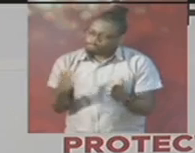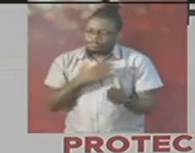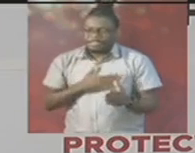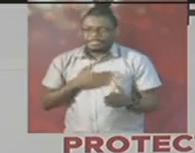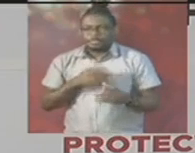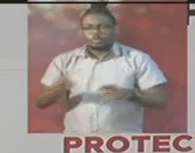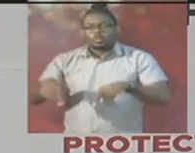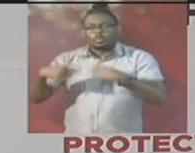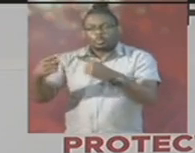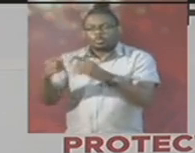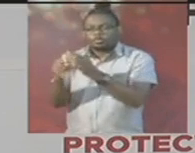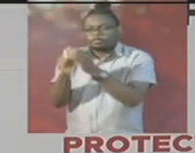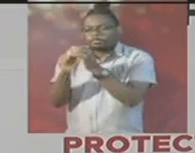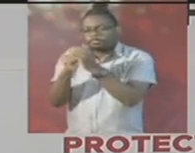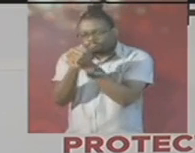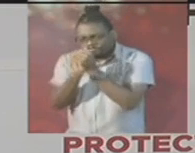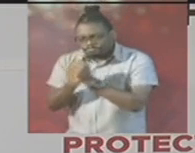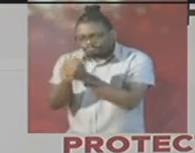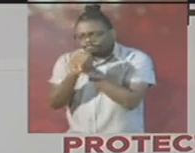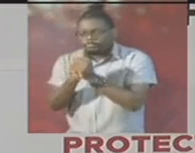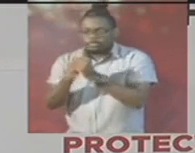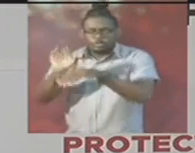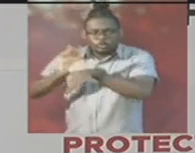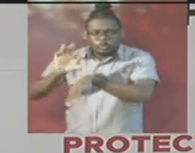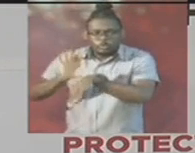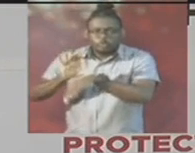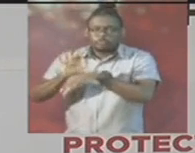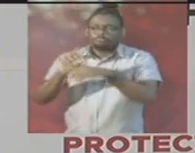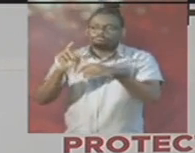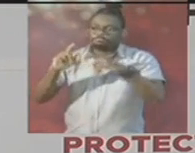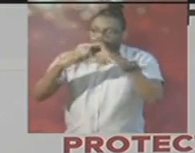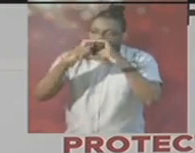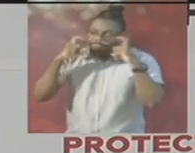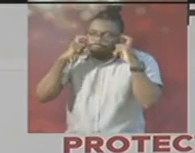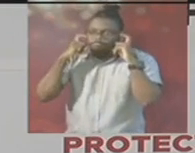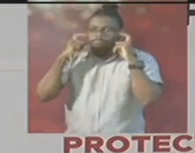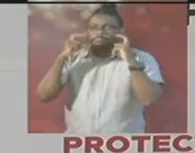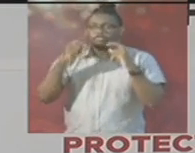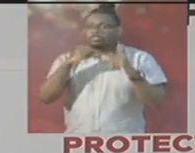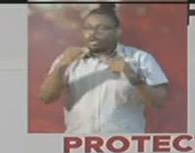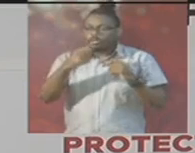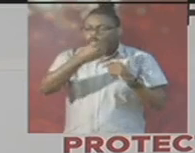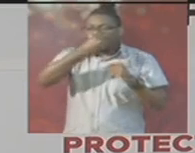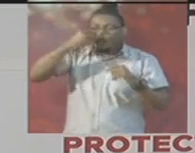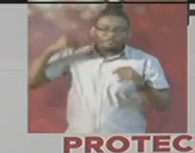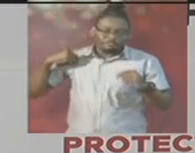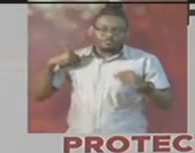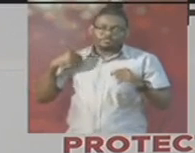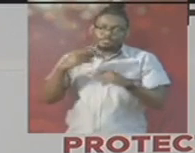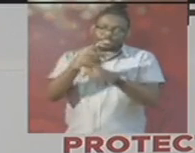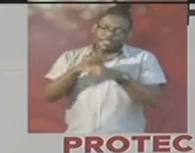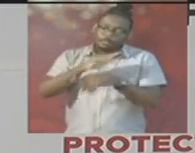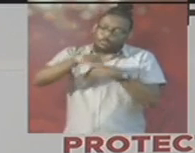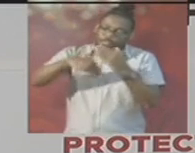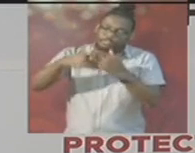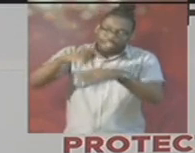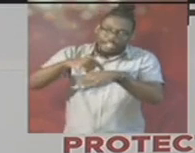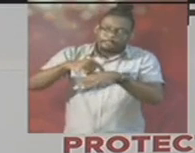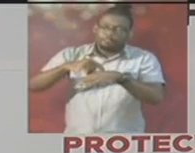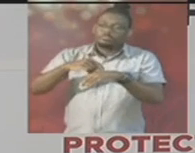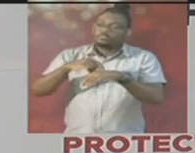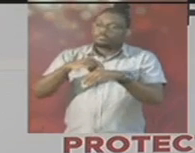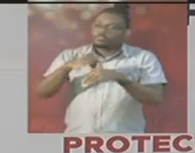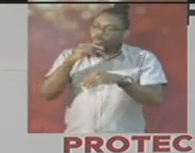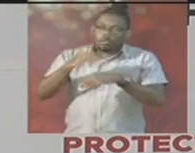prayers, to keep on your masks at all times. Do not take off your masks